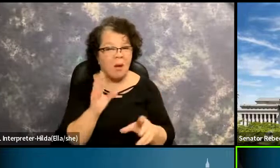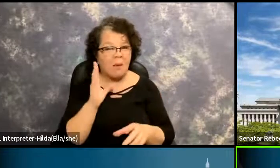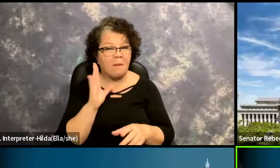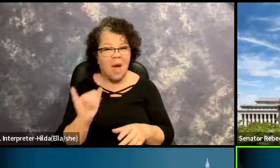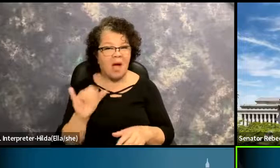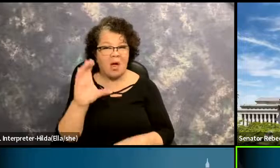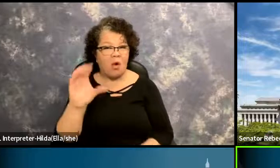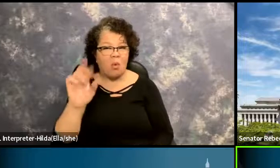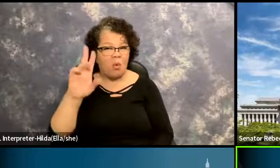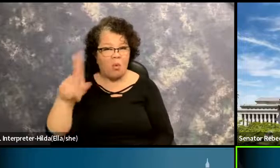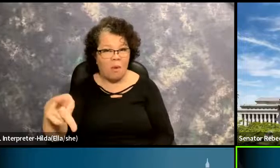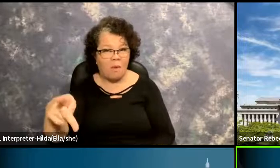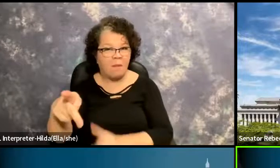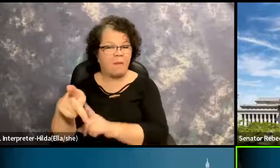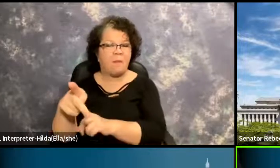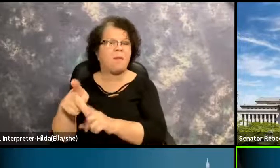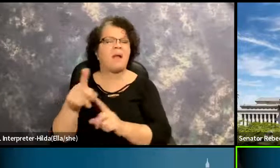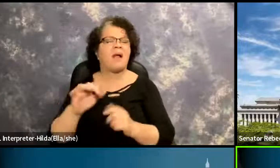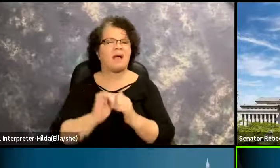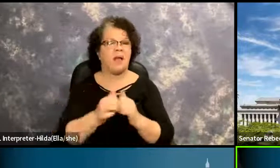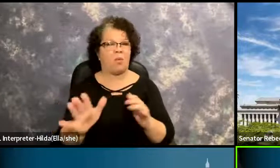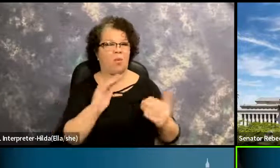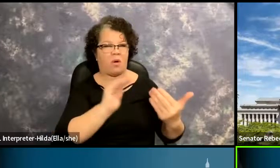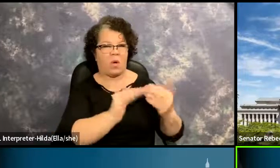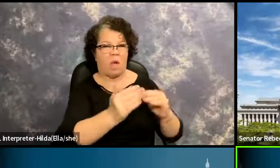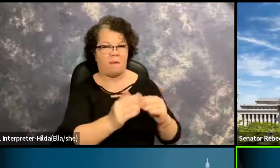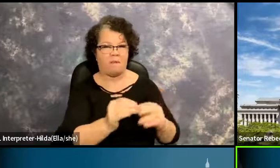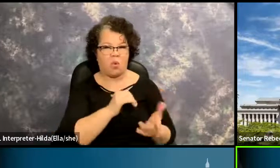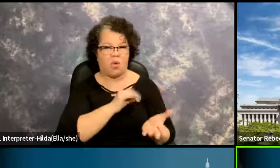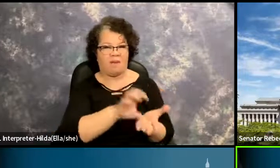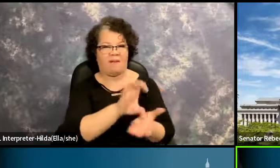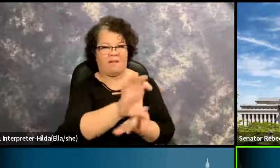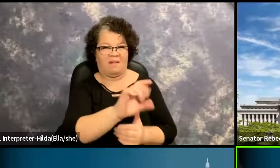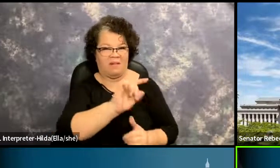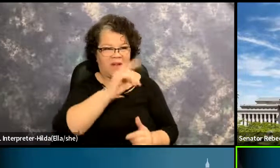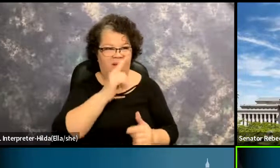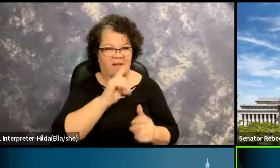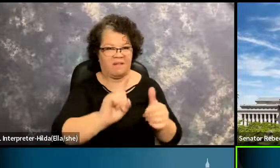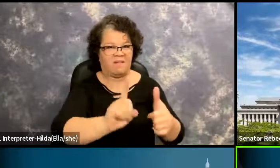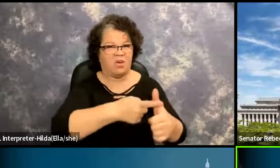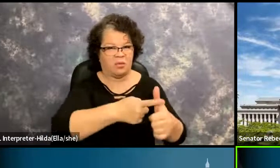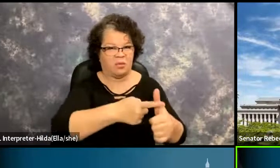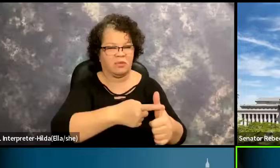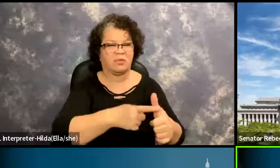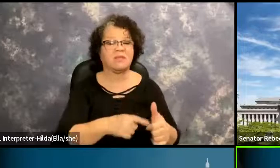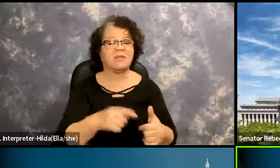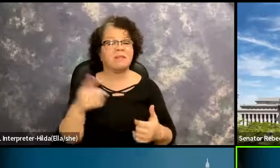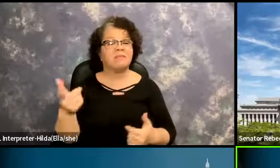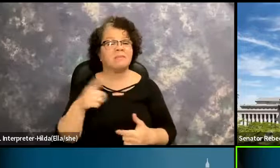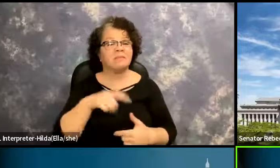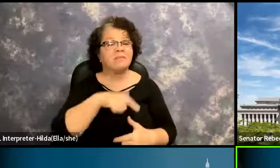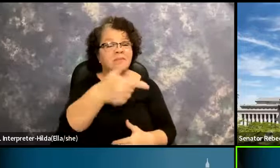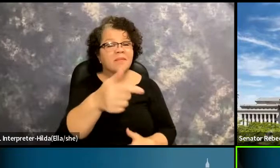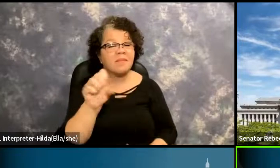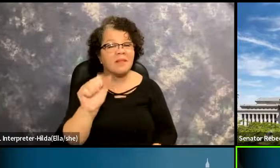keep community investment at the forefront. I'll pass it on to Senator Saldaña.